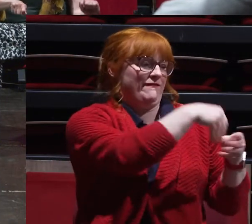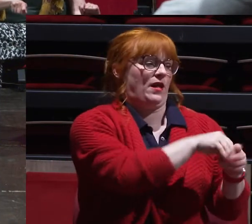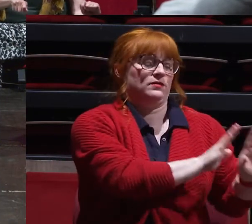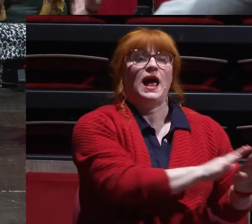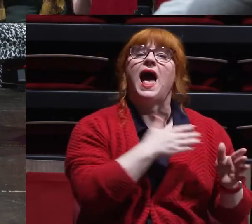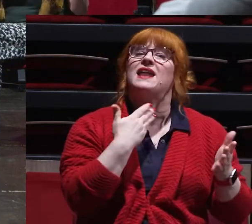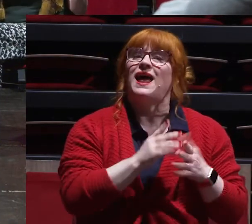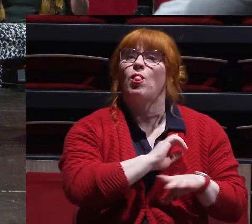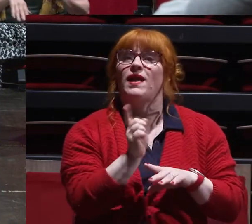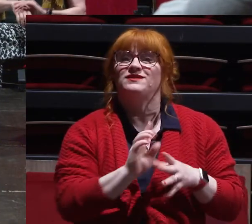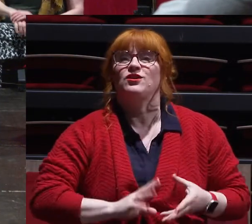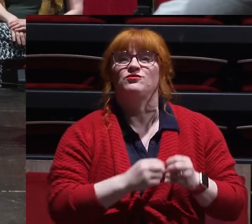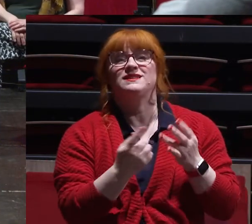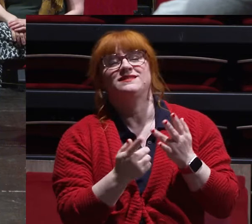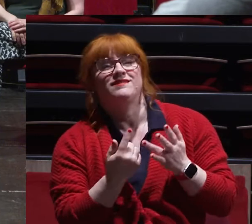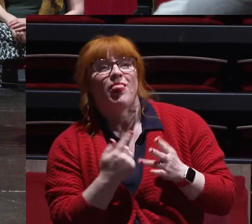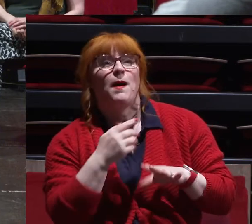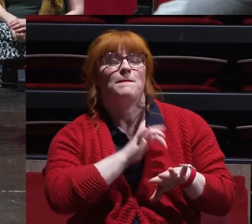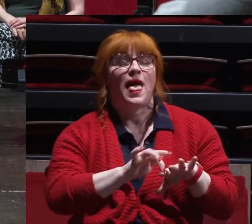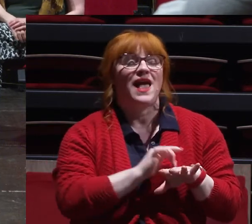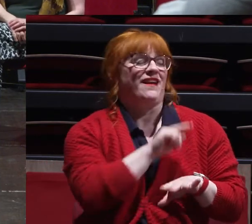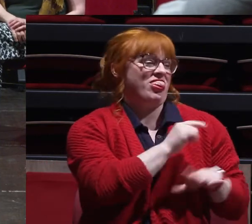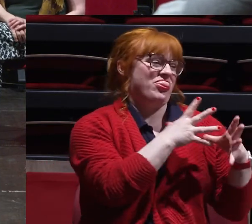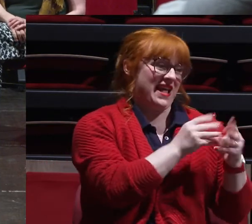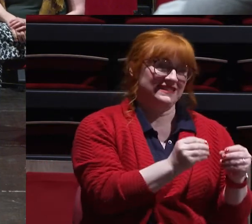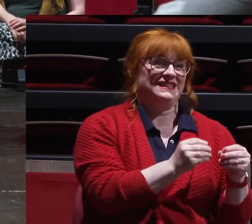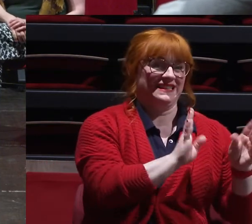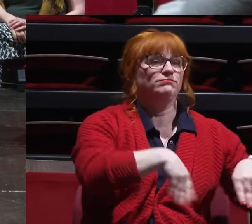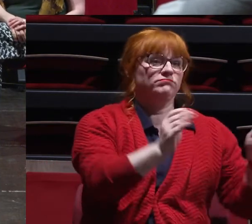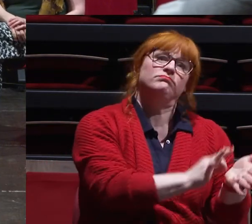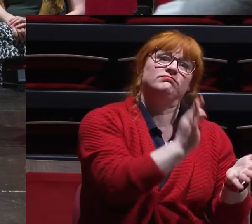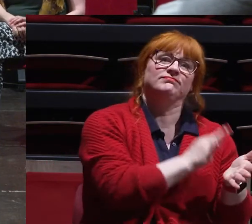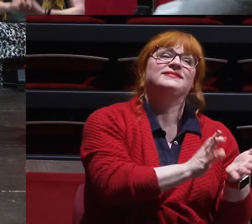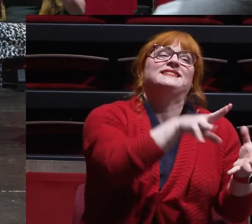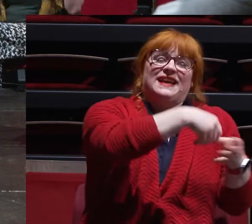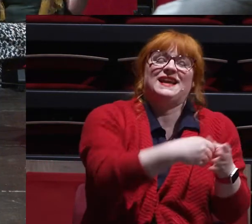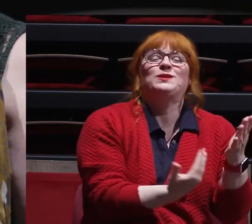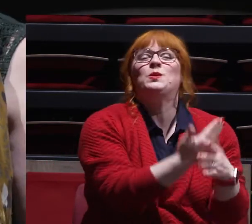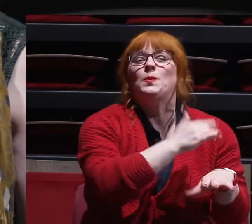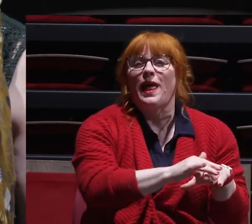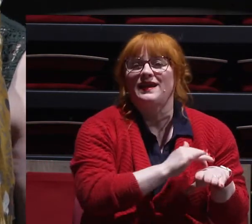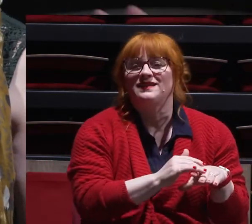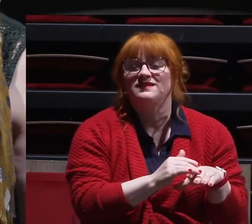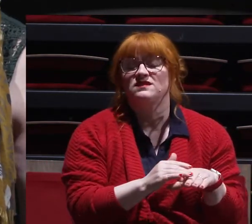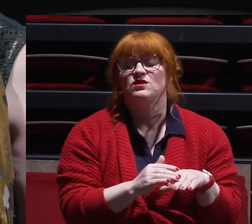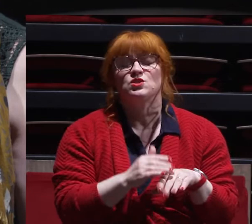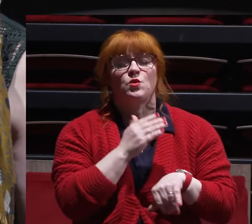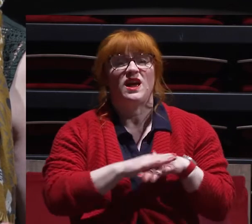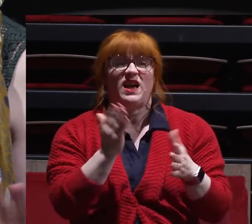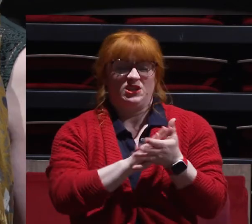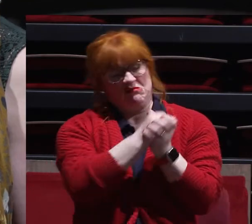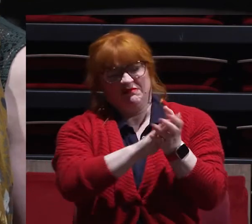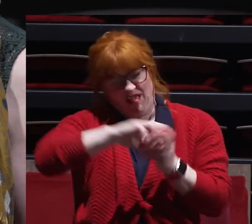in the drawer or in the file. And it's in another play now. It came up in another play? It's in another play. So never throw anything away, ever, ever,